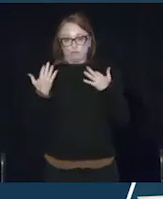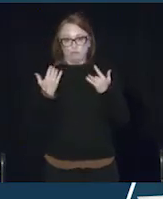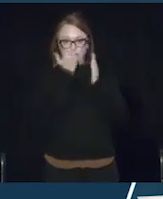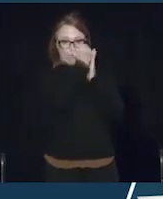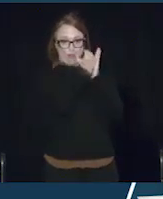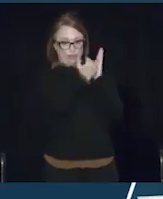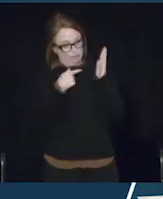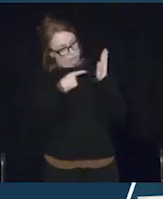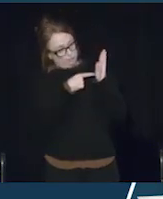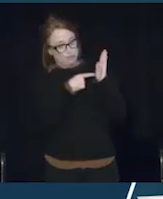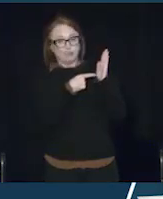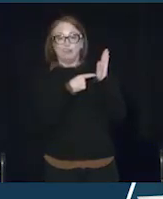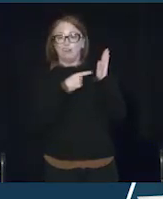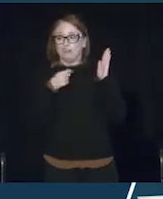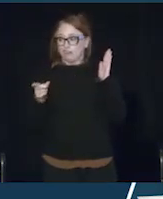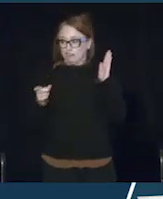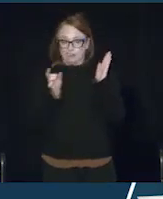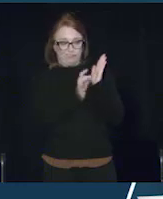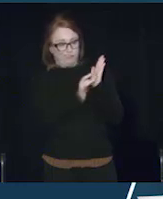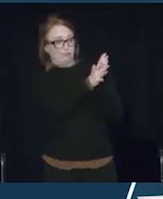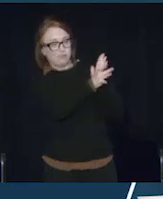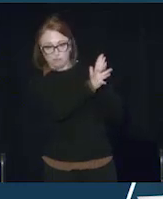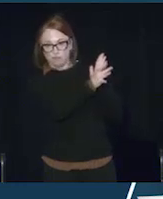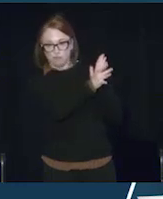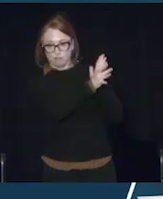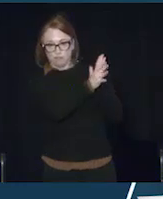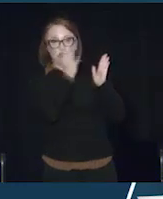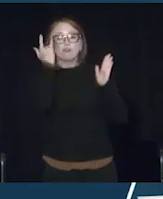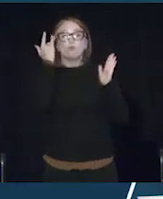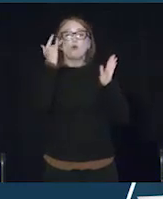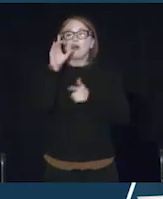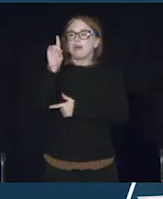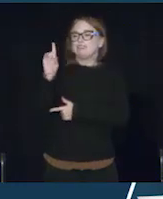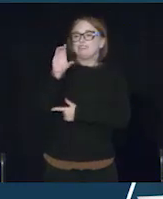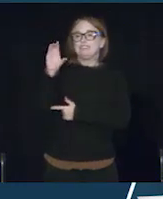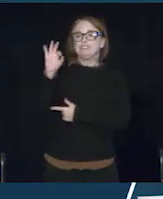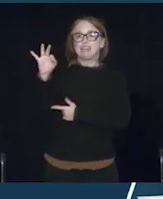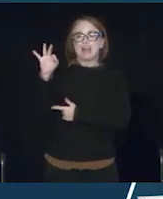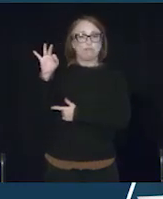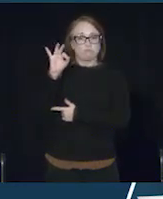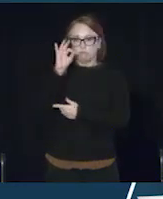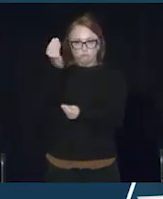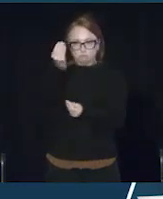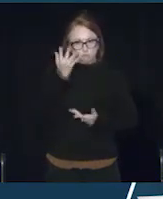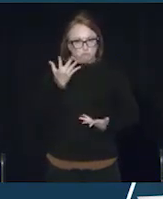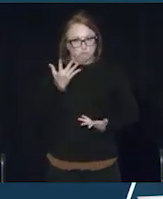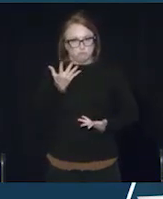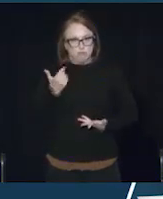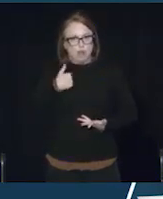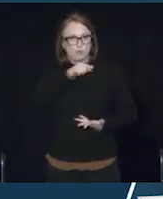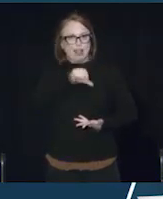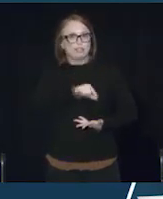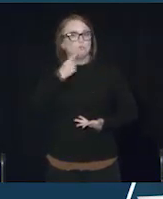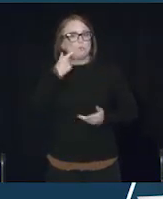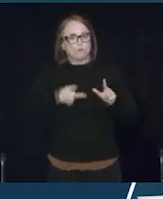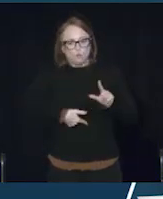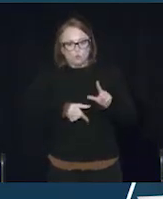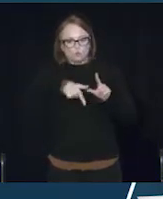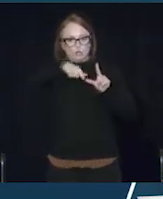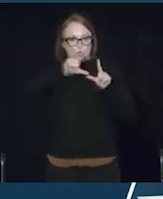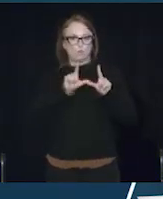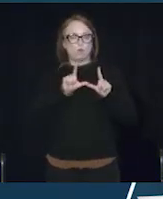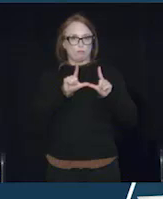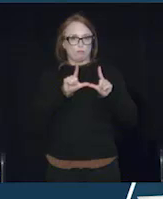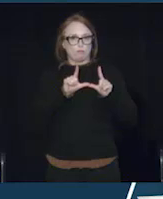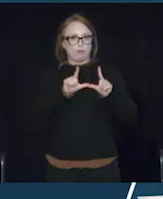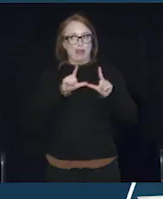because DCF failed to tell me that I was eligible for renewal and that I